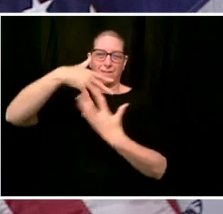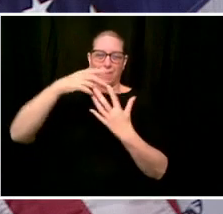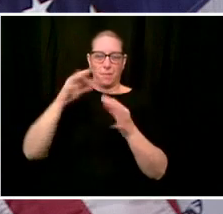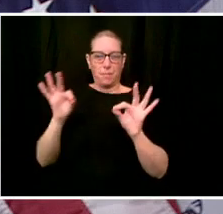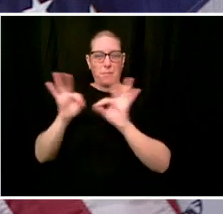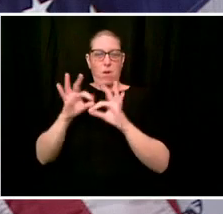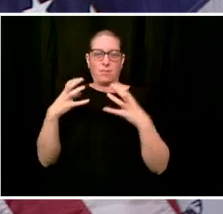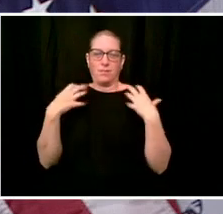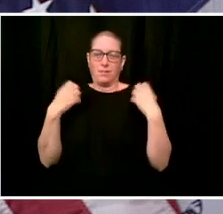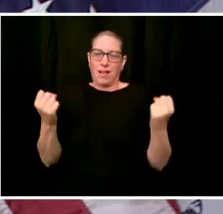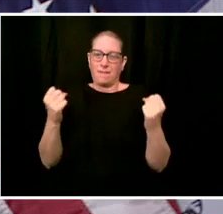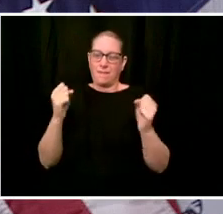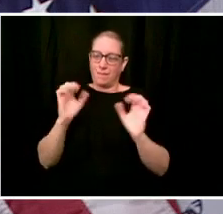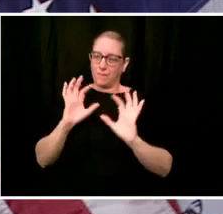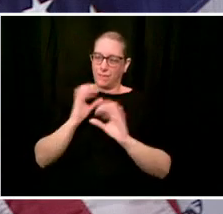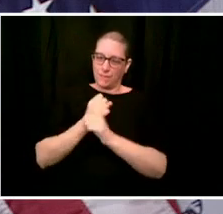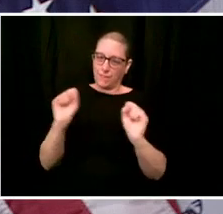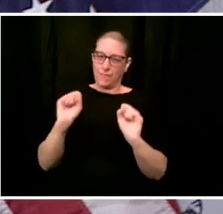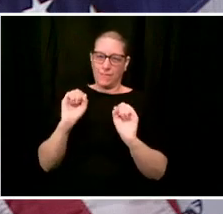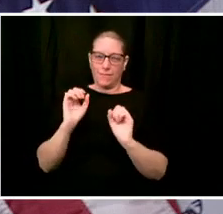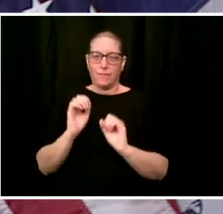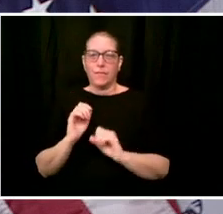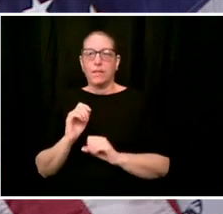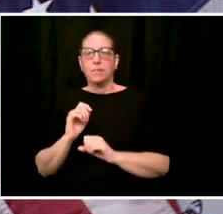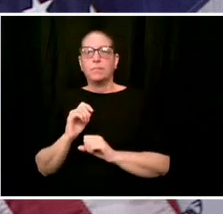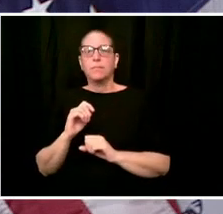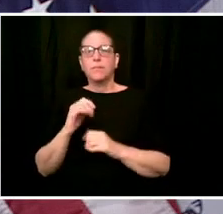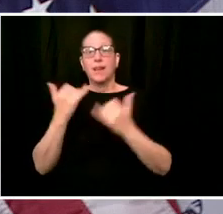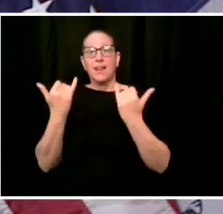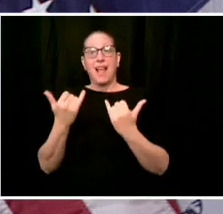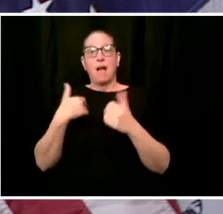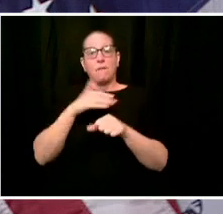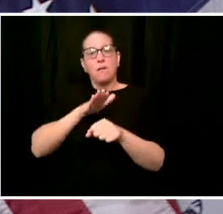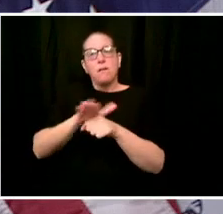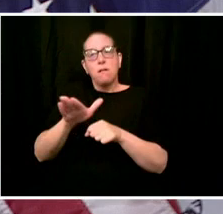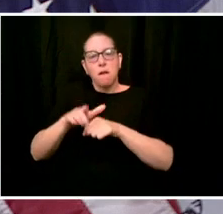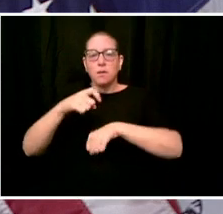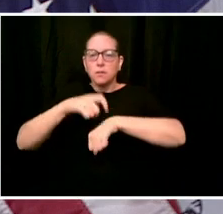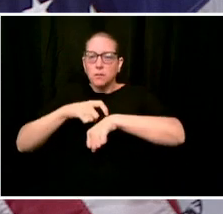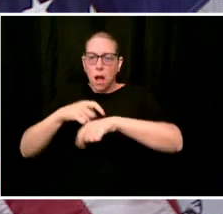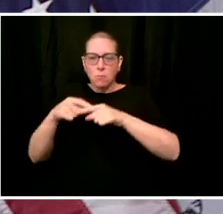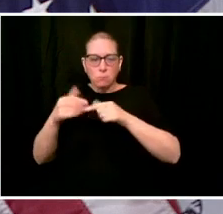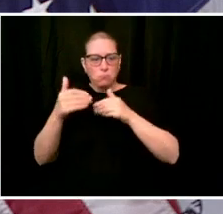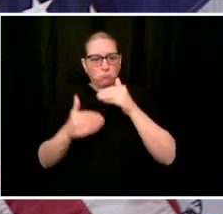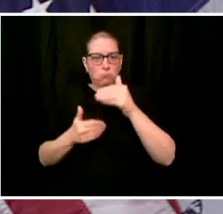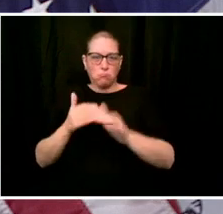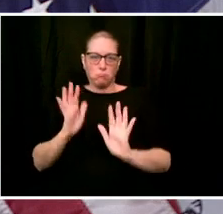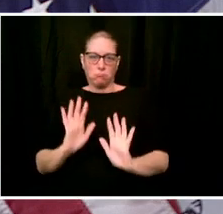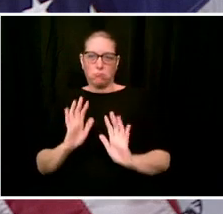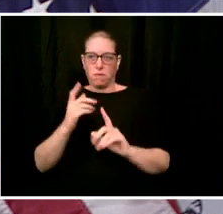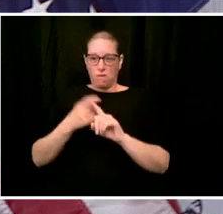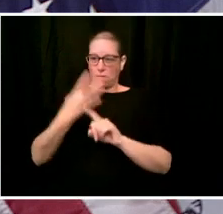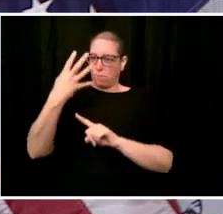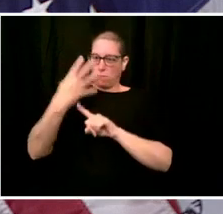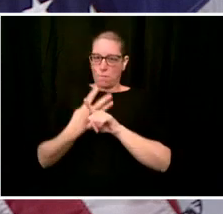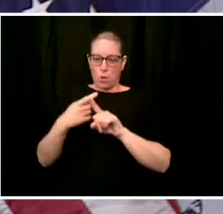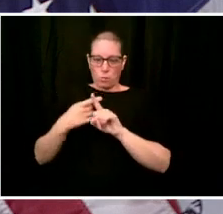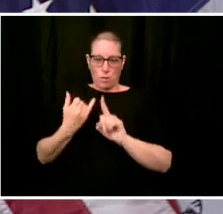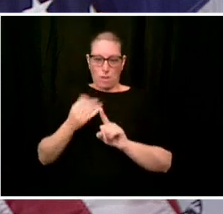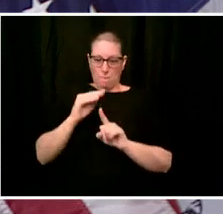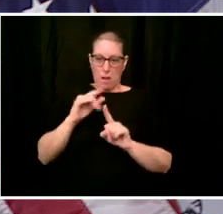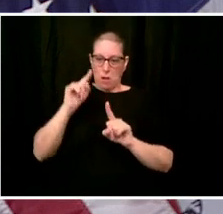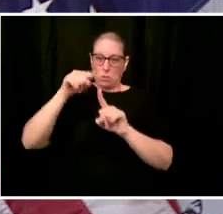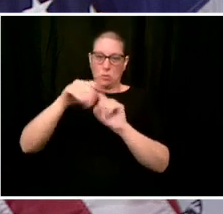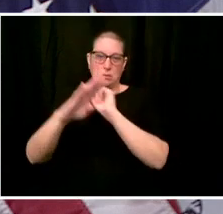we were talking about most of 4 months before school opens. So